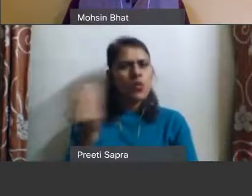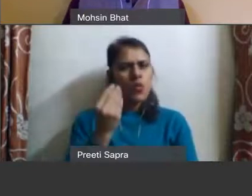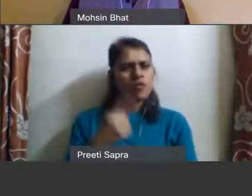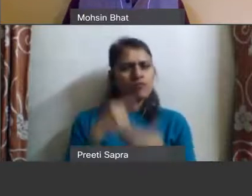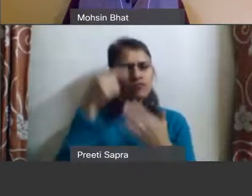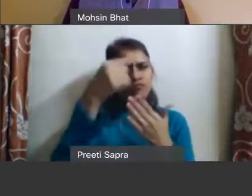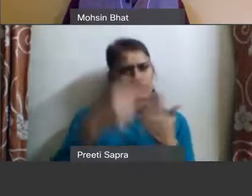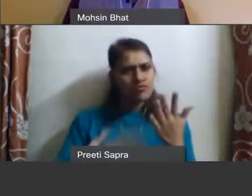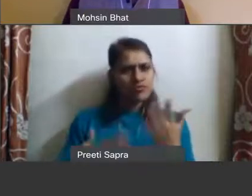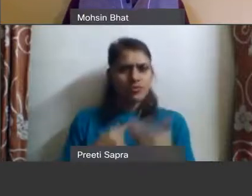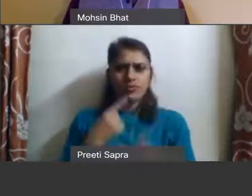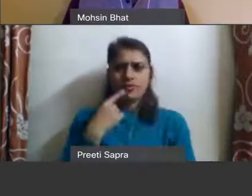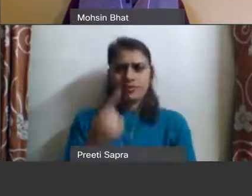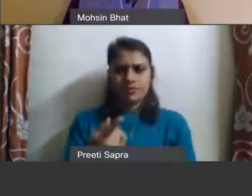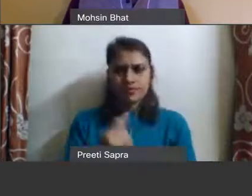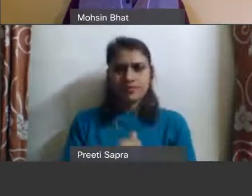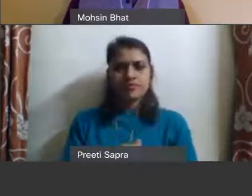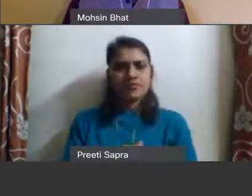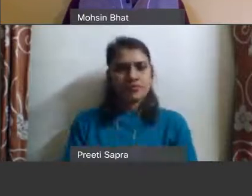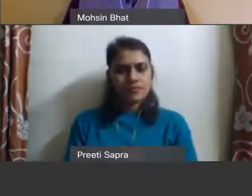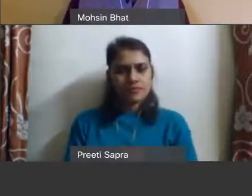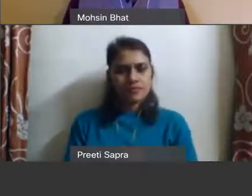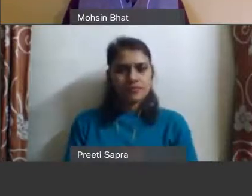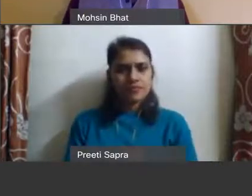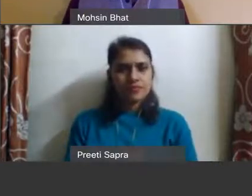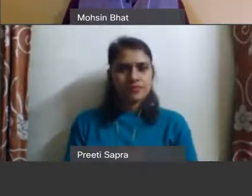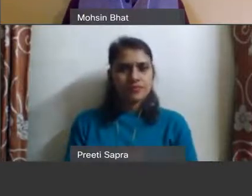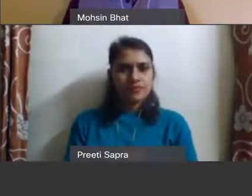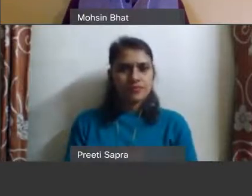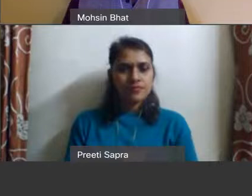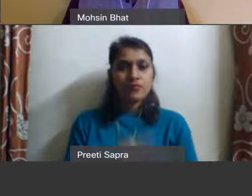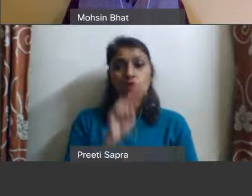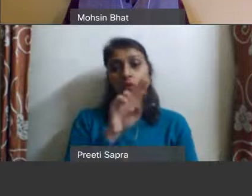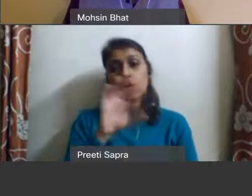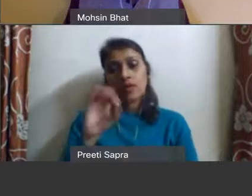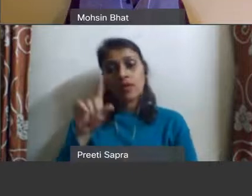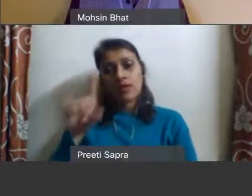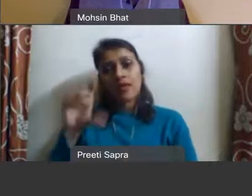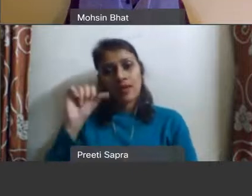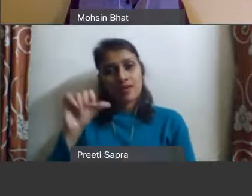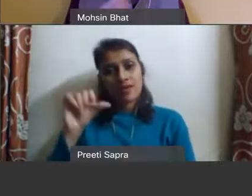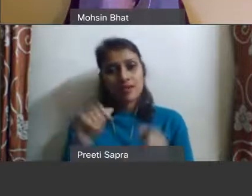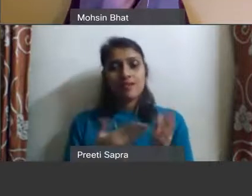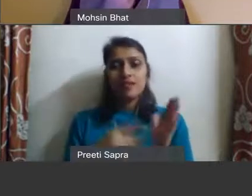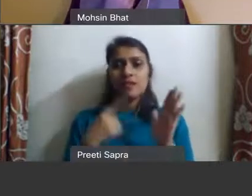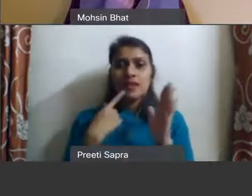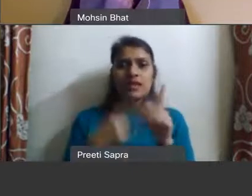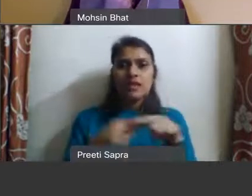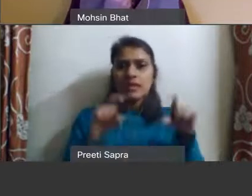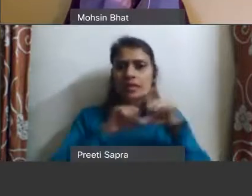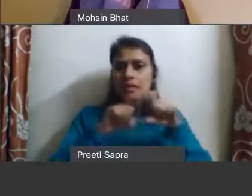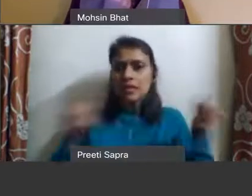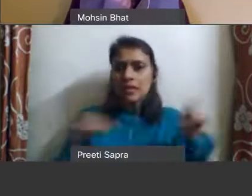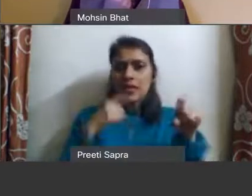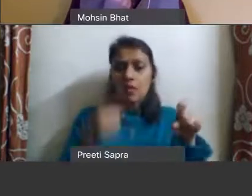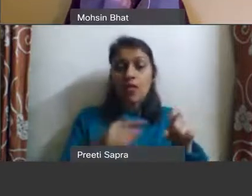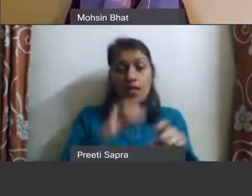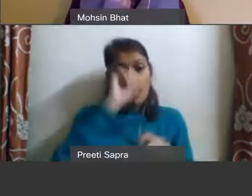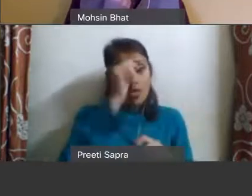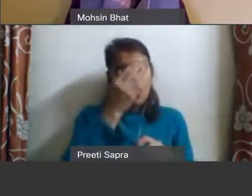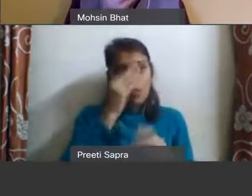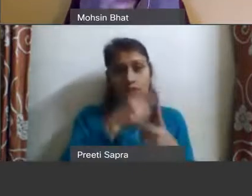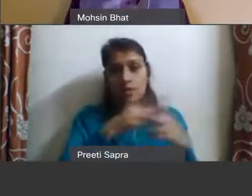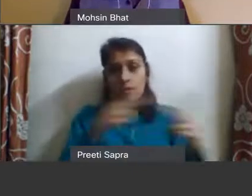The first is that while it is clear that CAA 2019 directly engages in religious